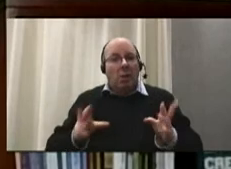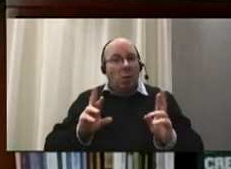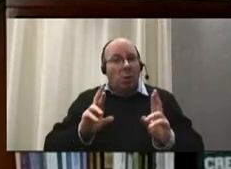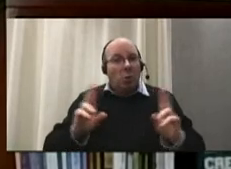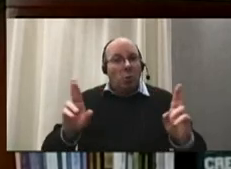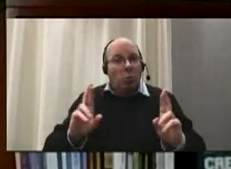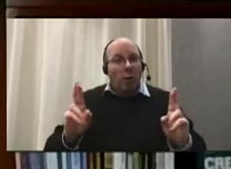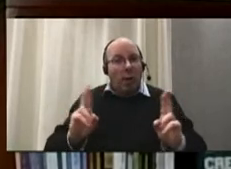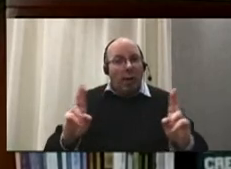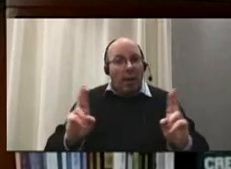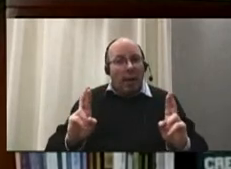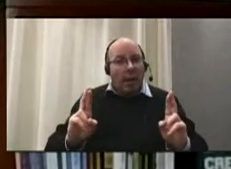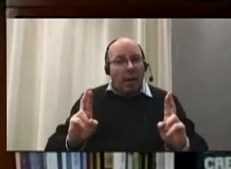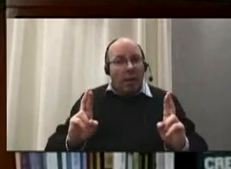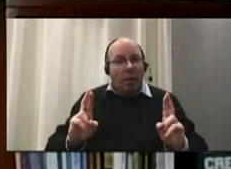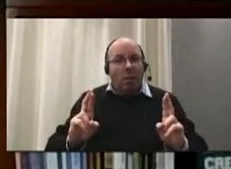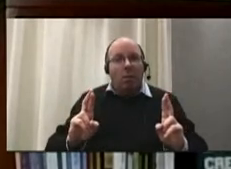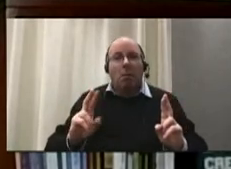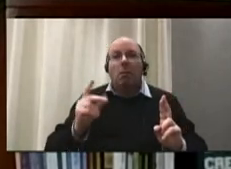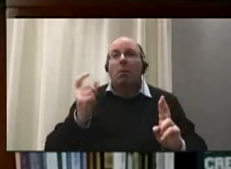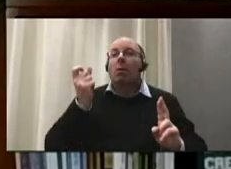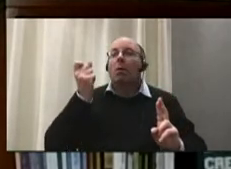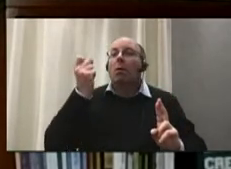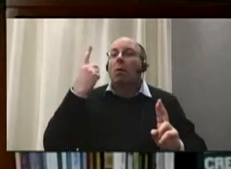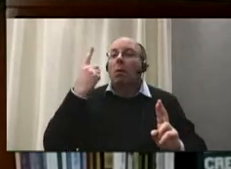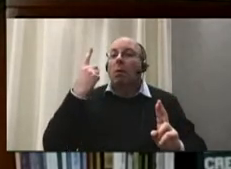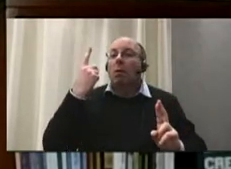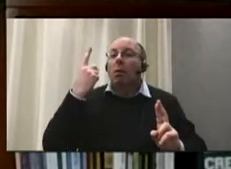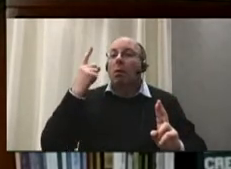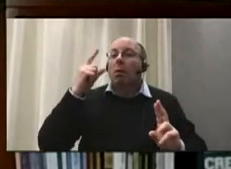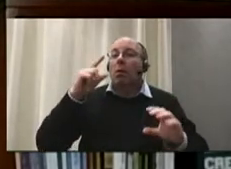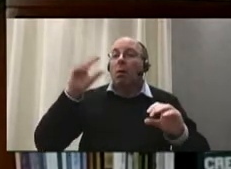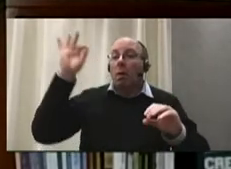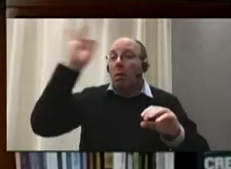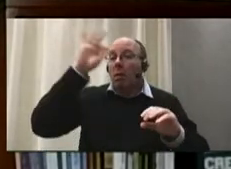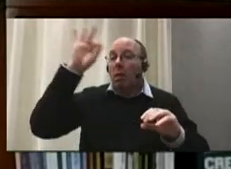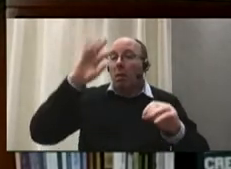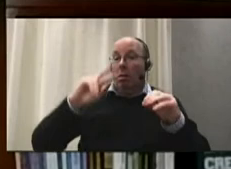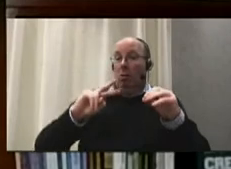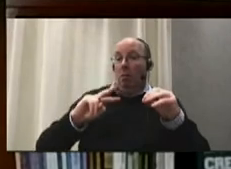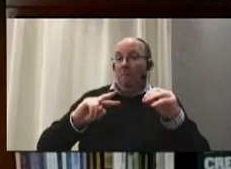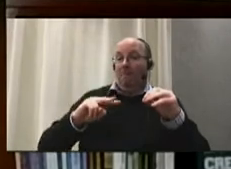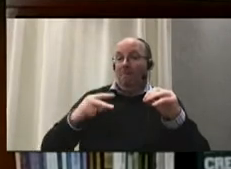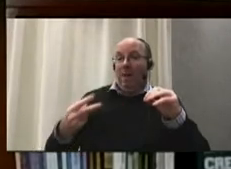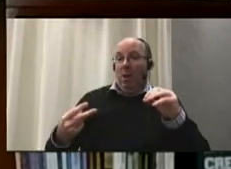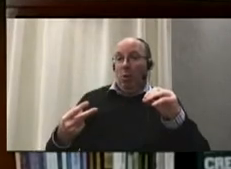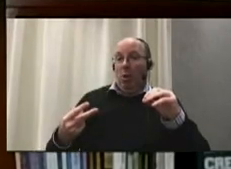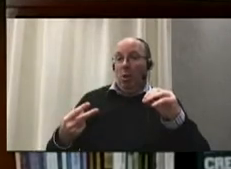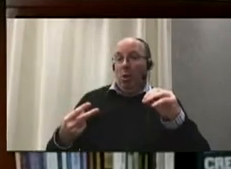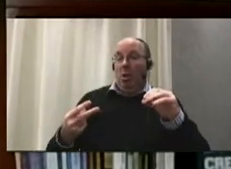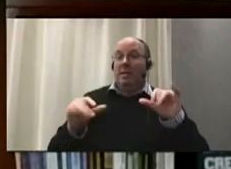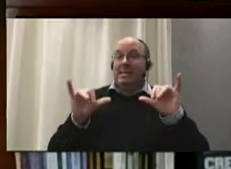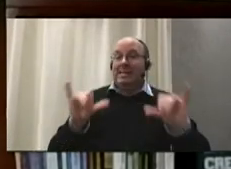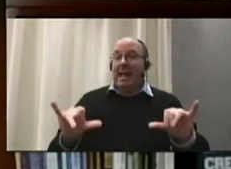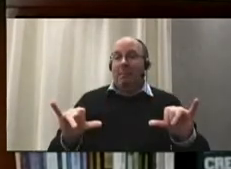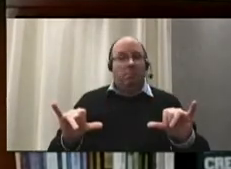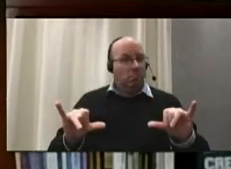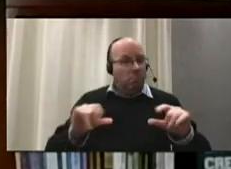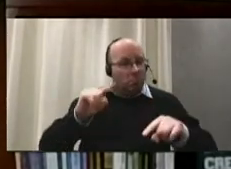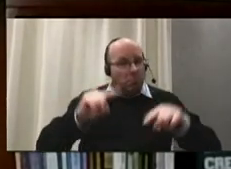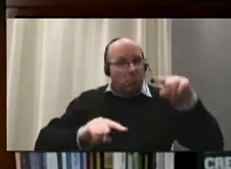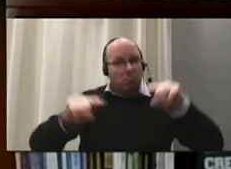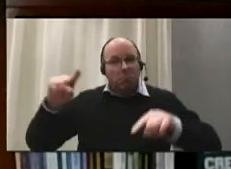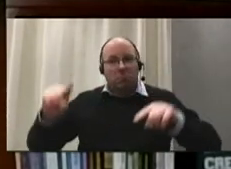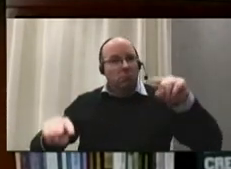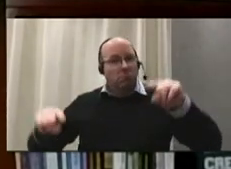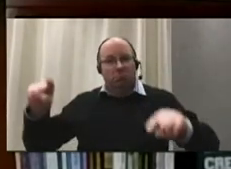variant that comes out as a result of COVID-19, everyone is unique. We opened up school with the Delta variant, and at that time